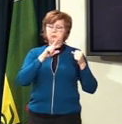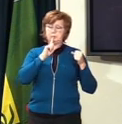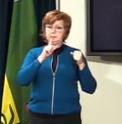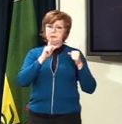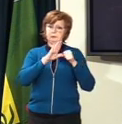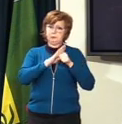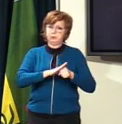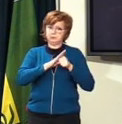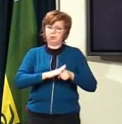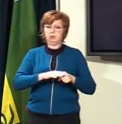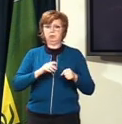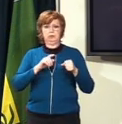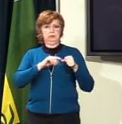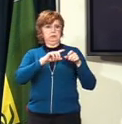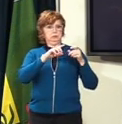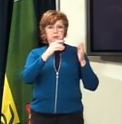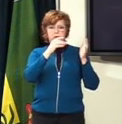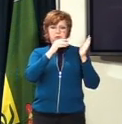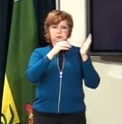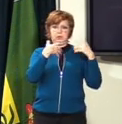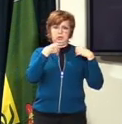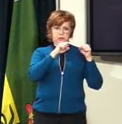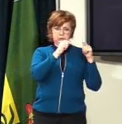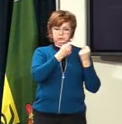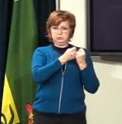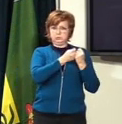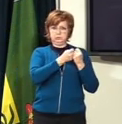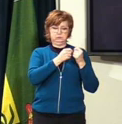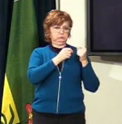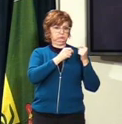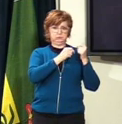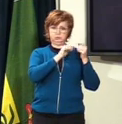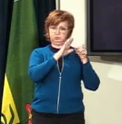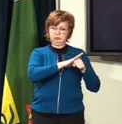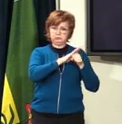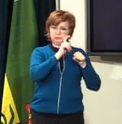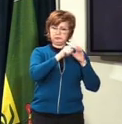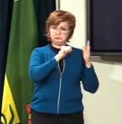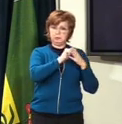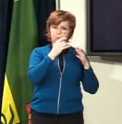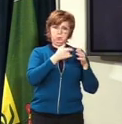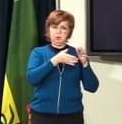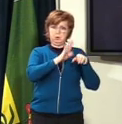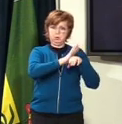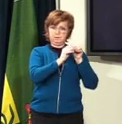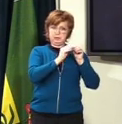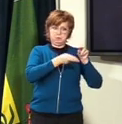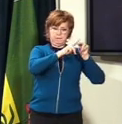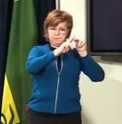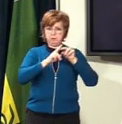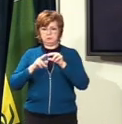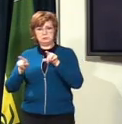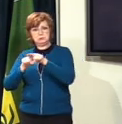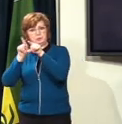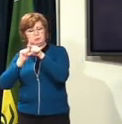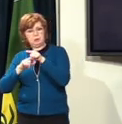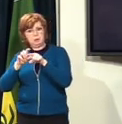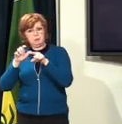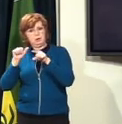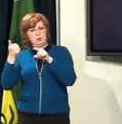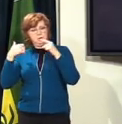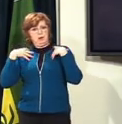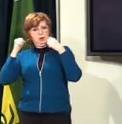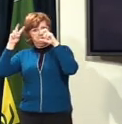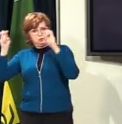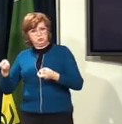to manage surge in COVID demand while still providing everyday health services to residents of the province. To date, we've managed this pressure